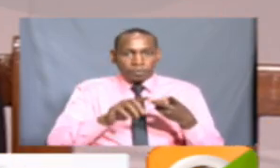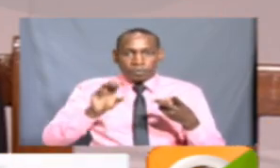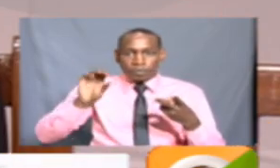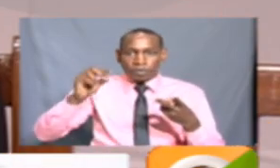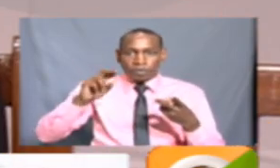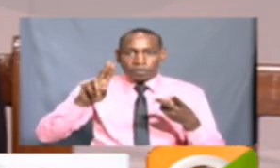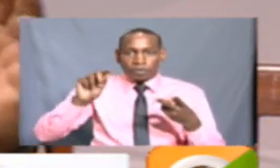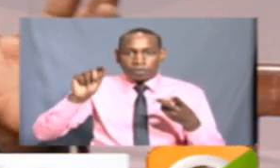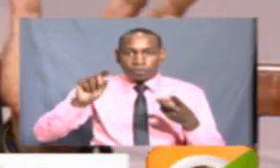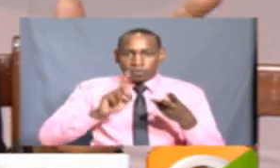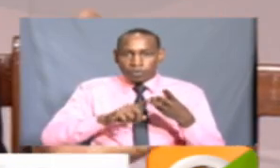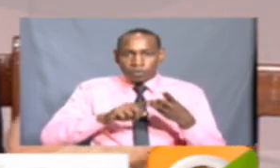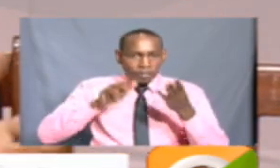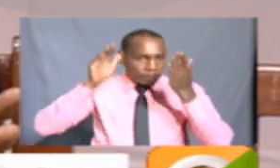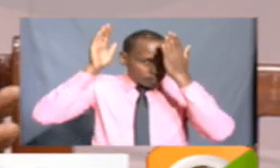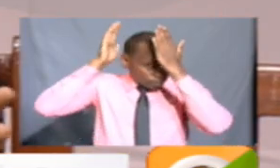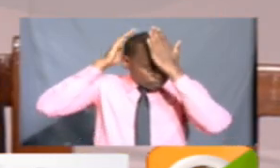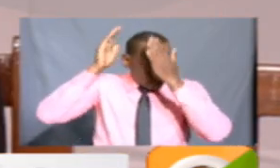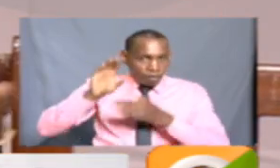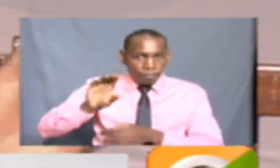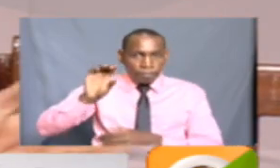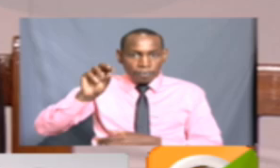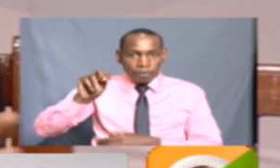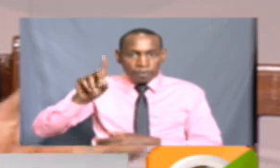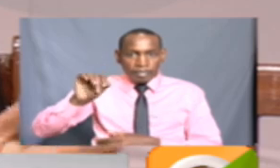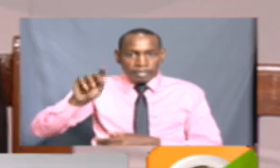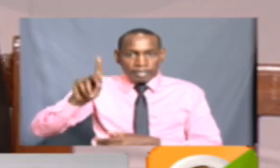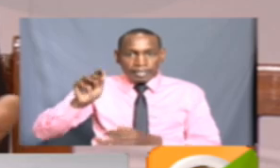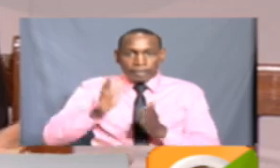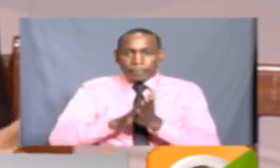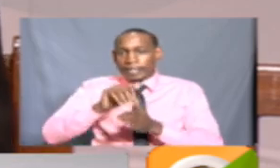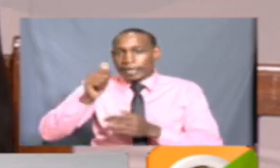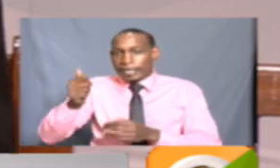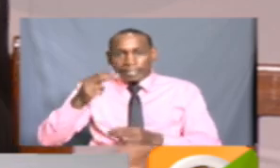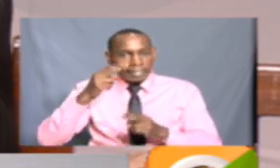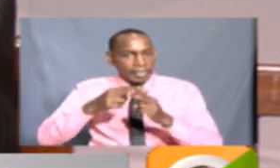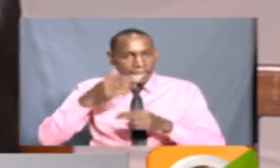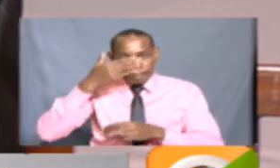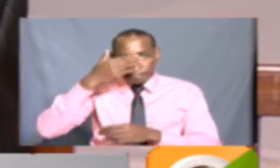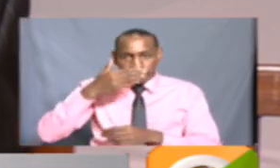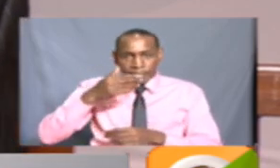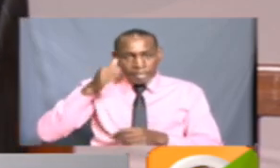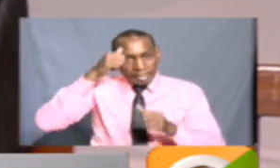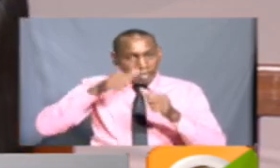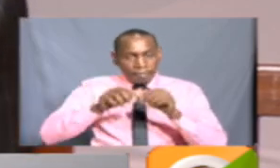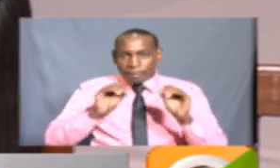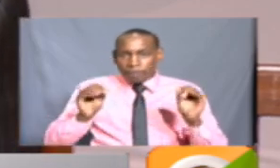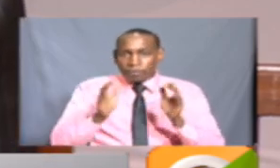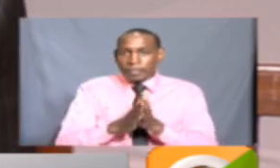Ogutu, Archbishop Stephen Ondiek, and others whose names we don't remember and which names